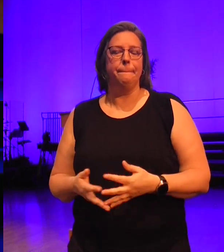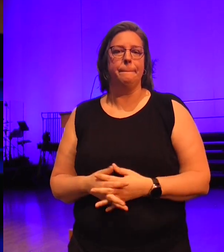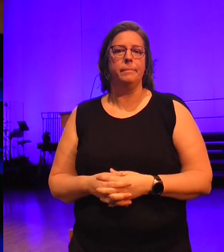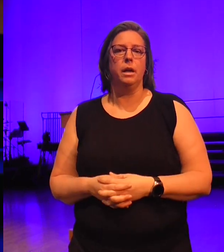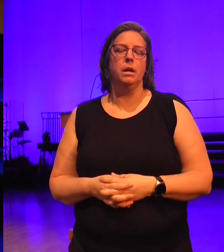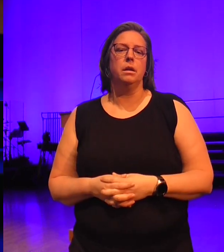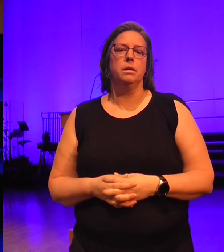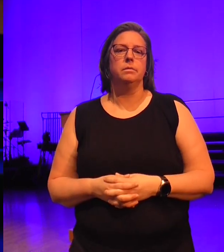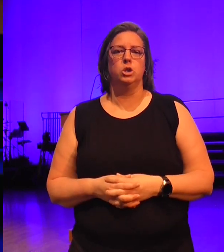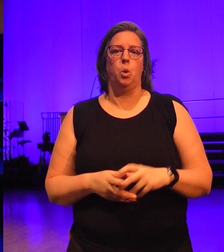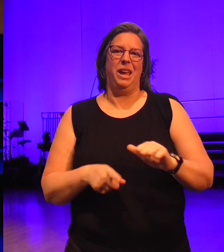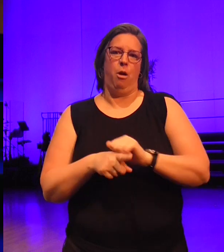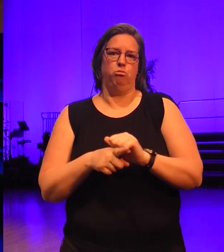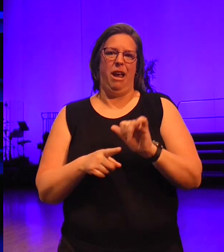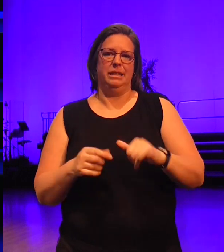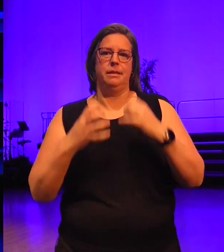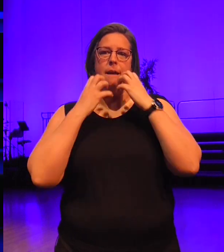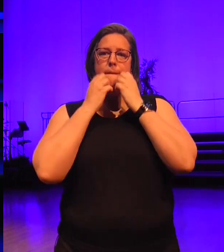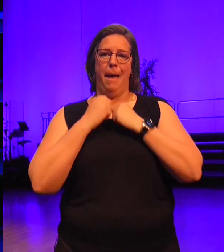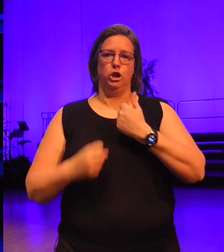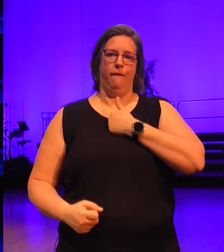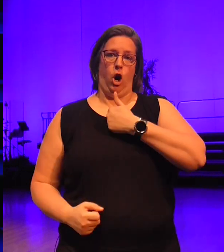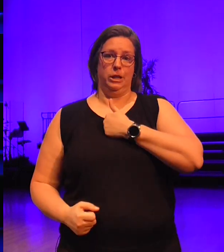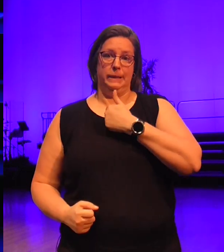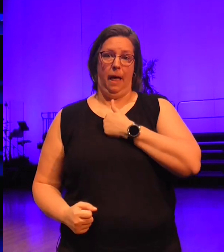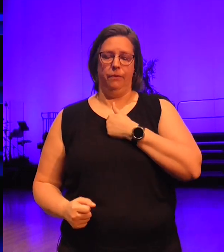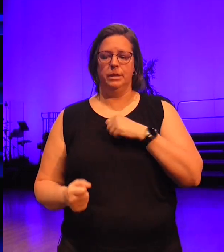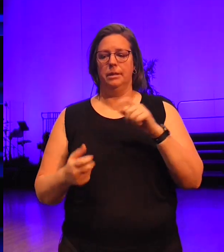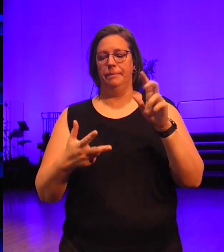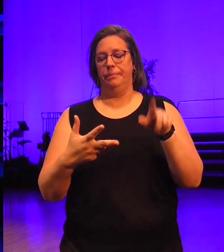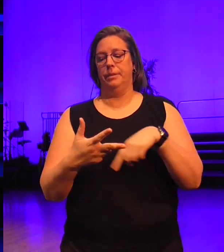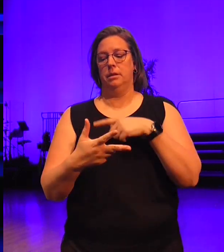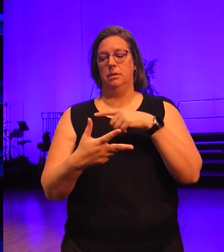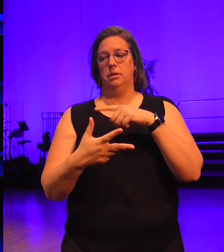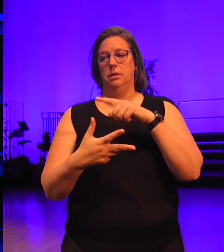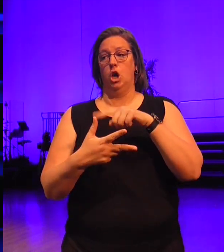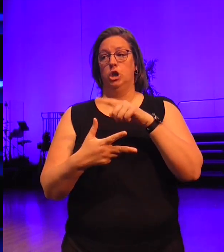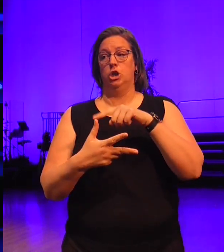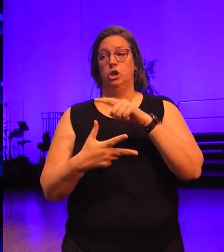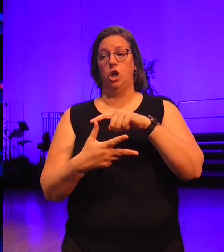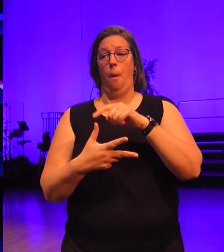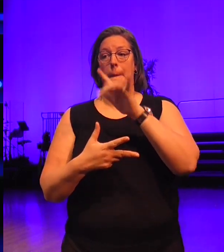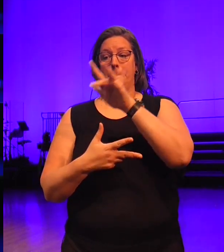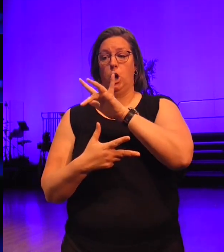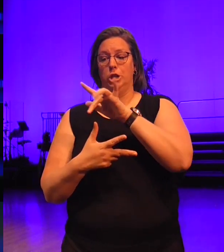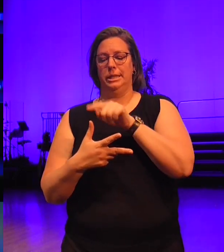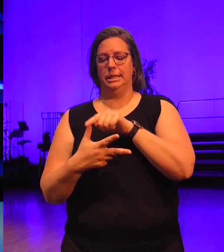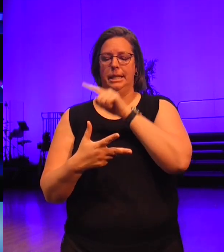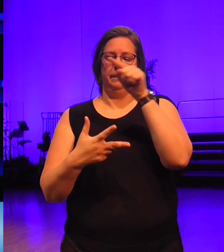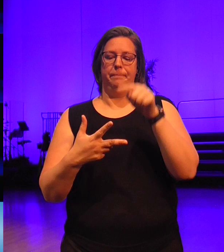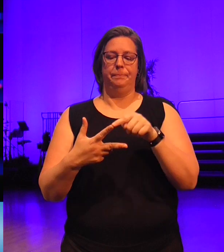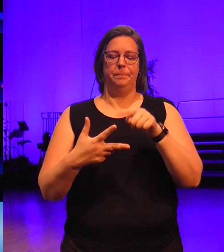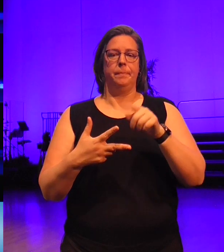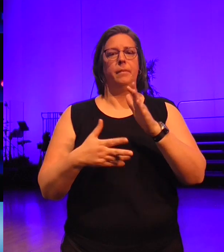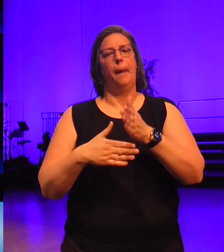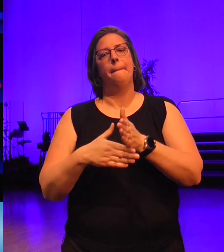ourselves. So mercy, and also the second gift of